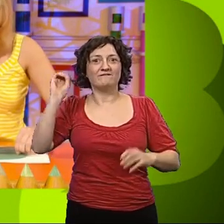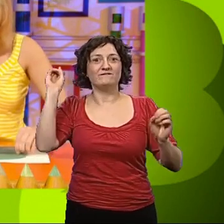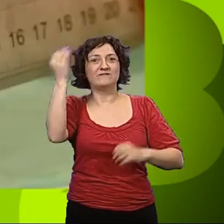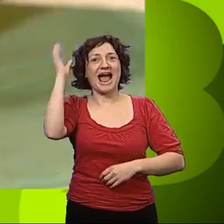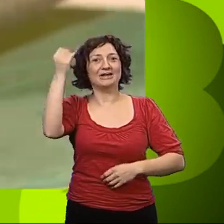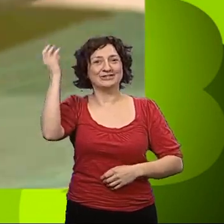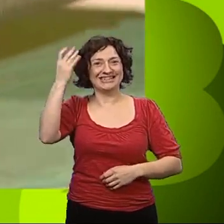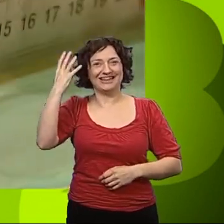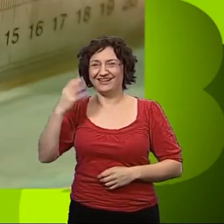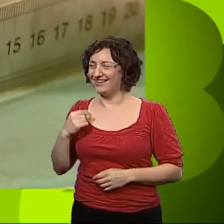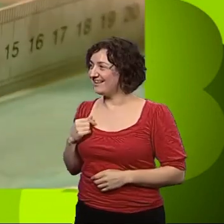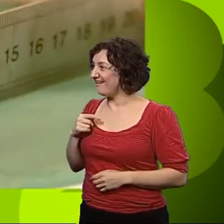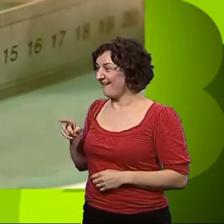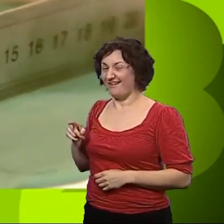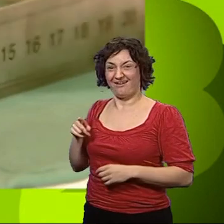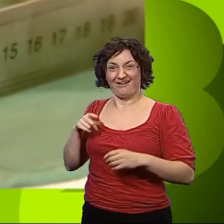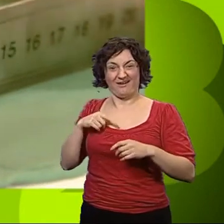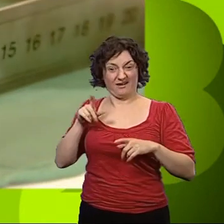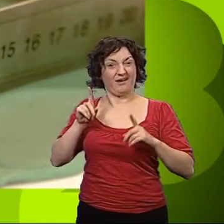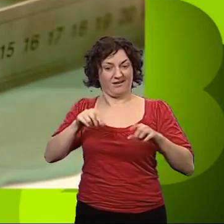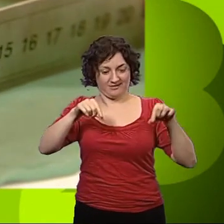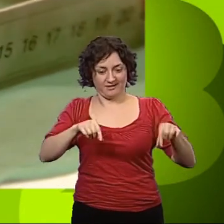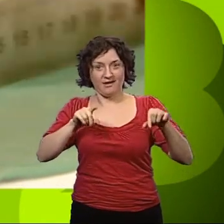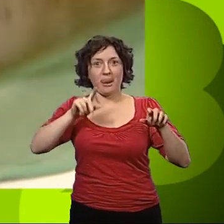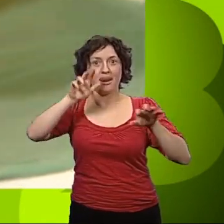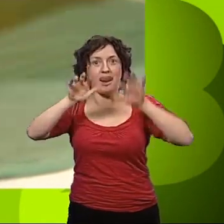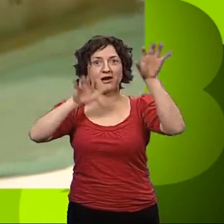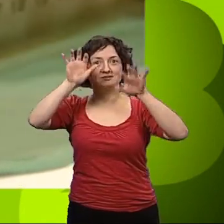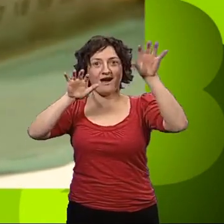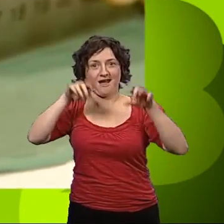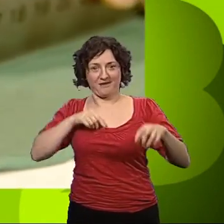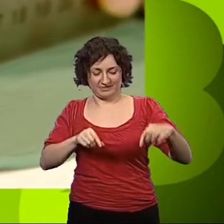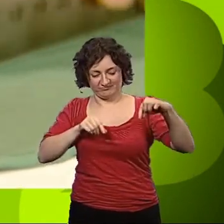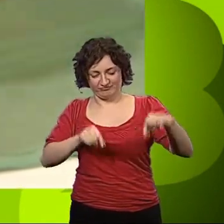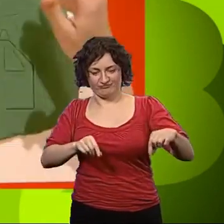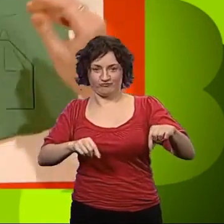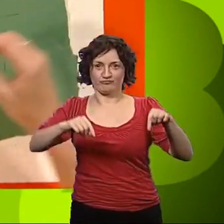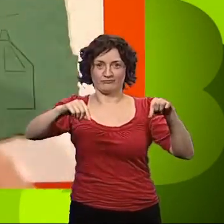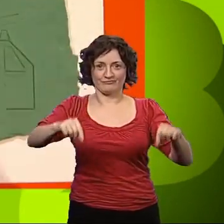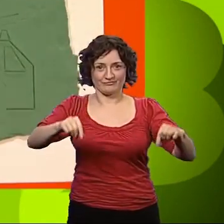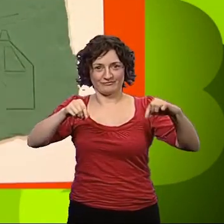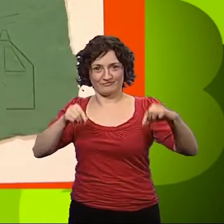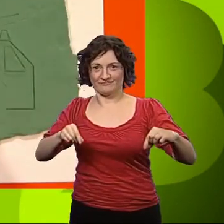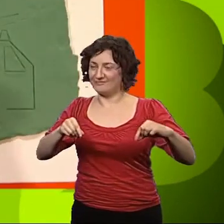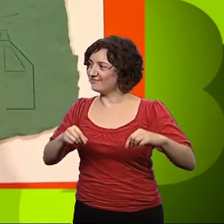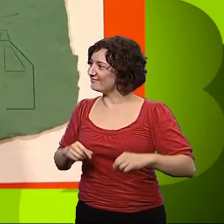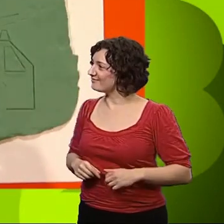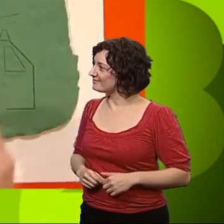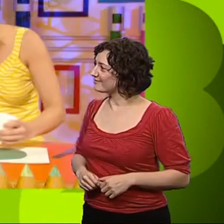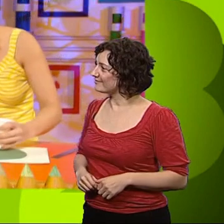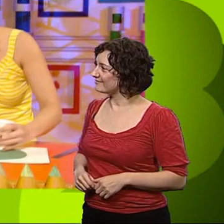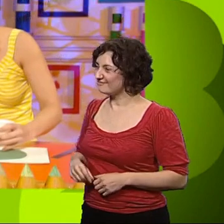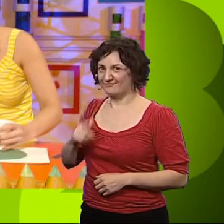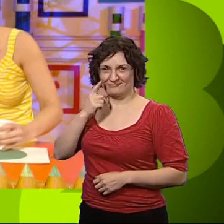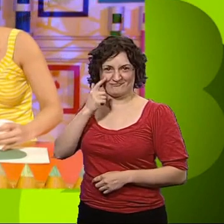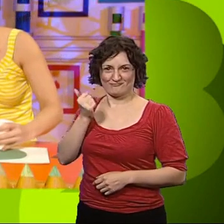trick here is to press in, but not go all the way through. You need to make an indentation. That's looking cool. And then you can just use